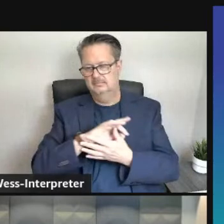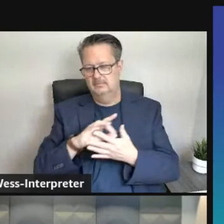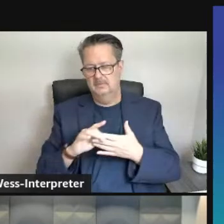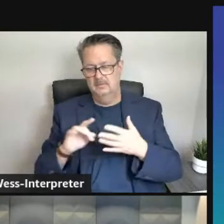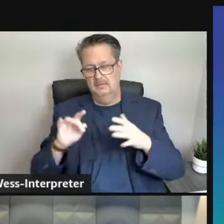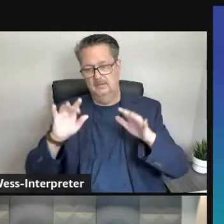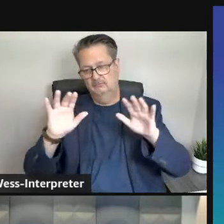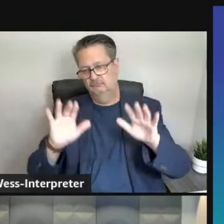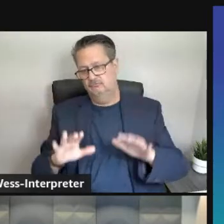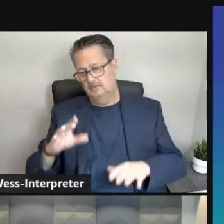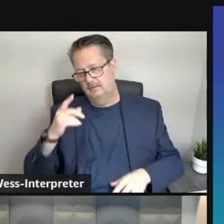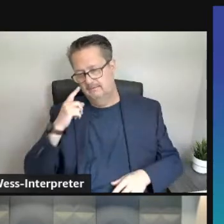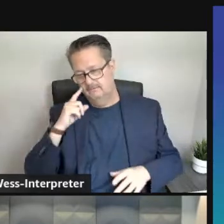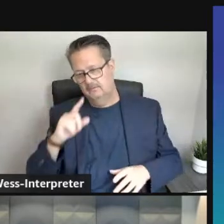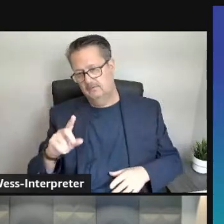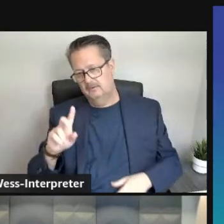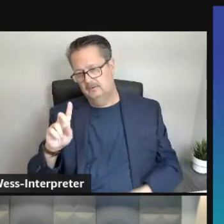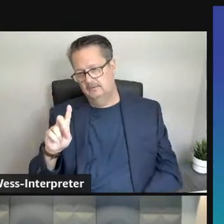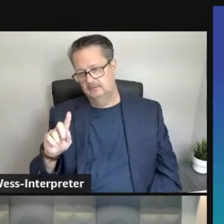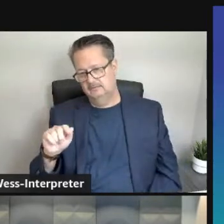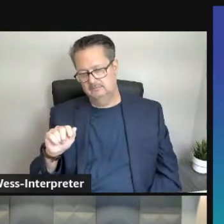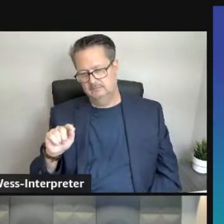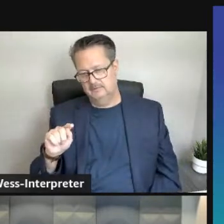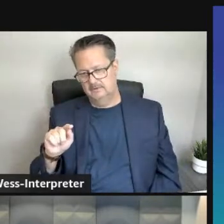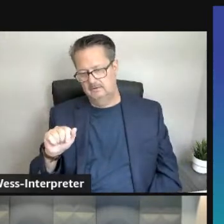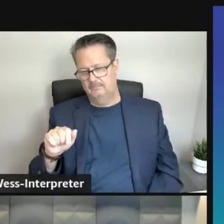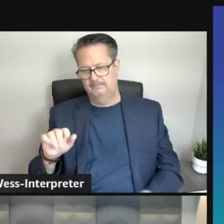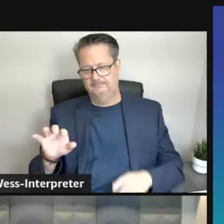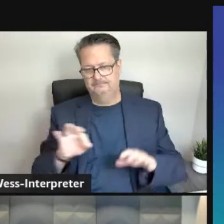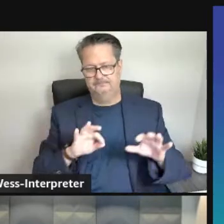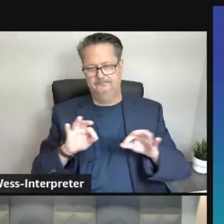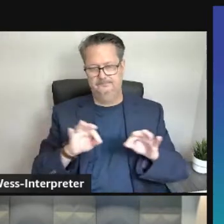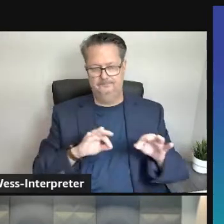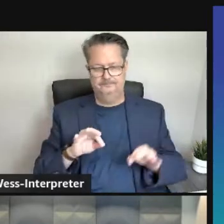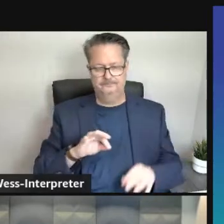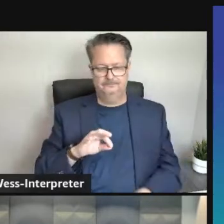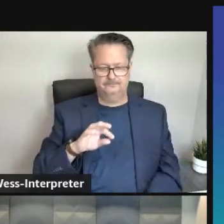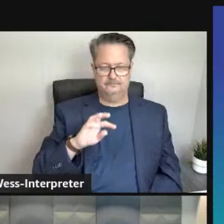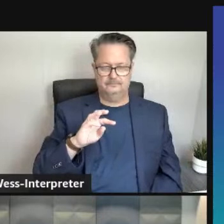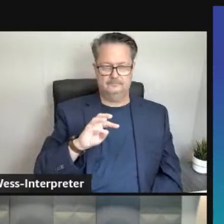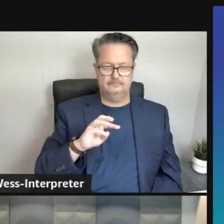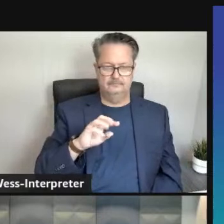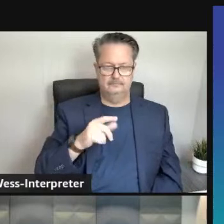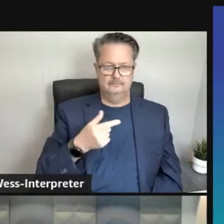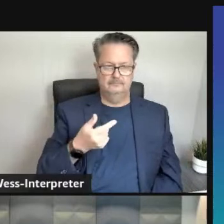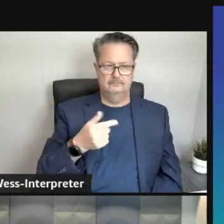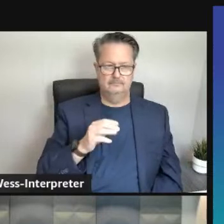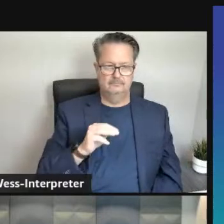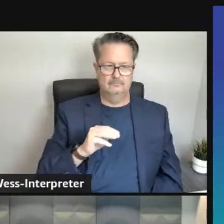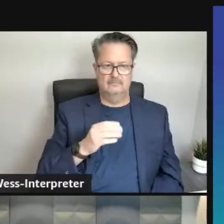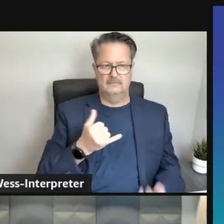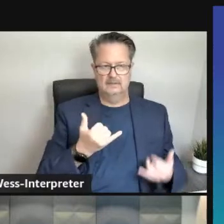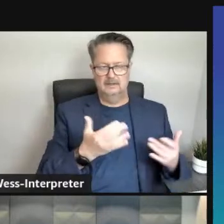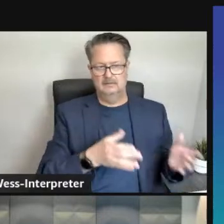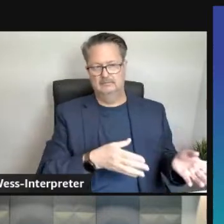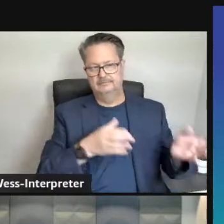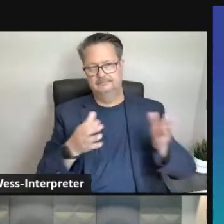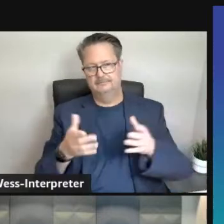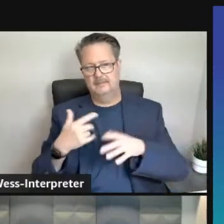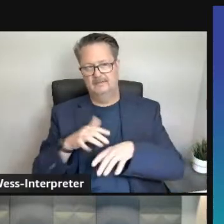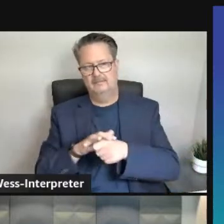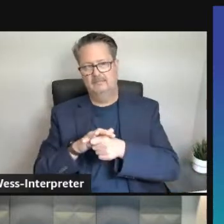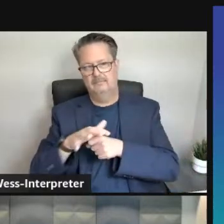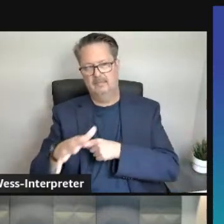and ML workloads quite a lot by selecting from x86, Graviton, GPU instances. And now with AWS, you have Trainium,